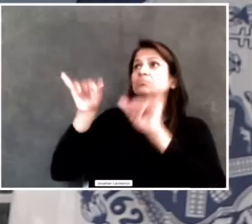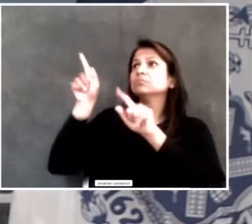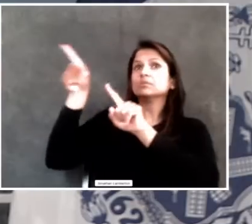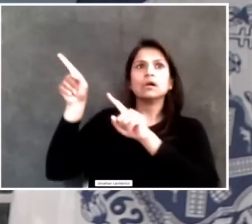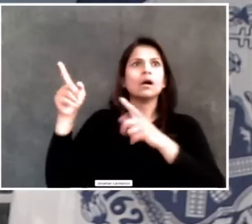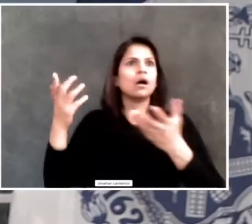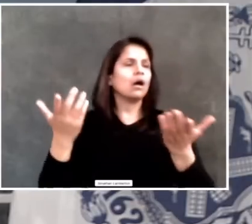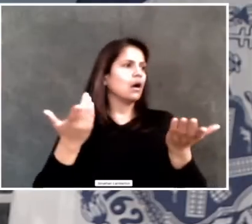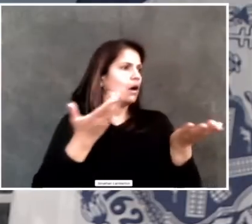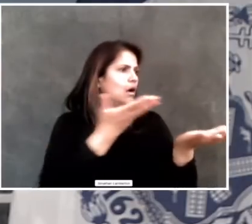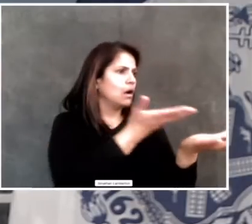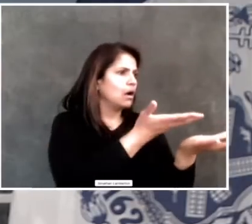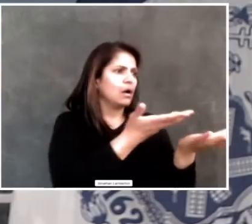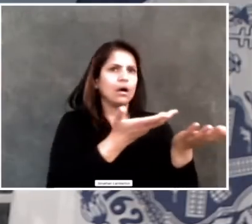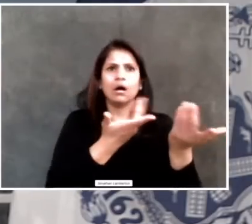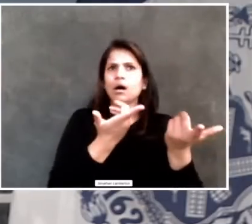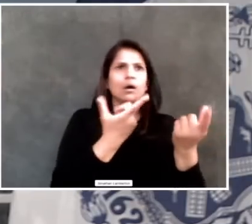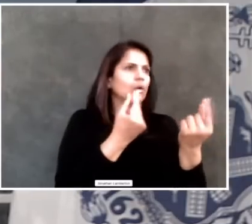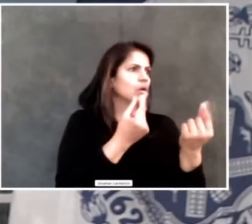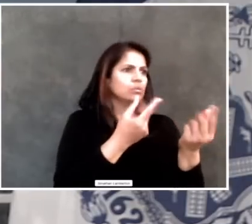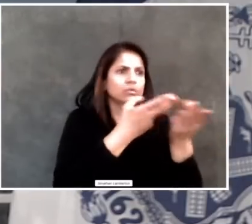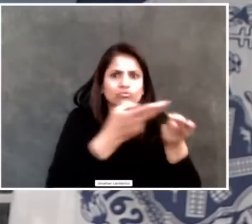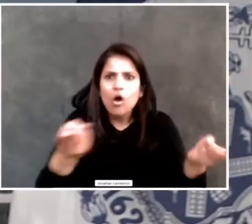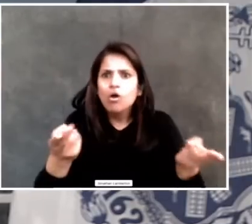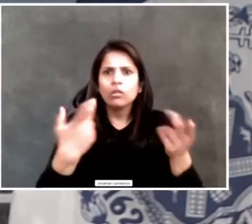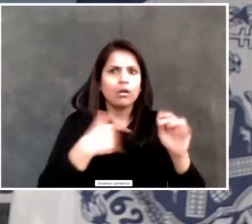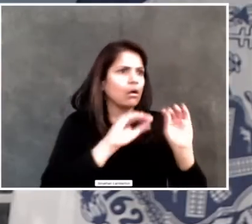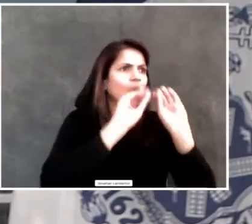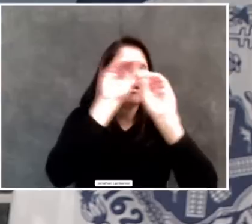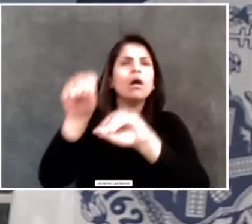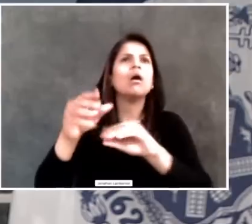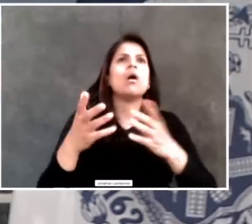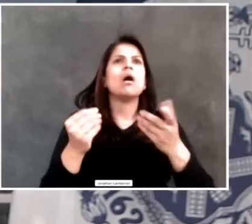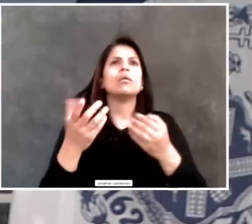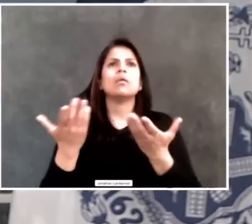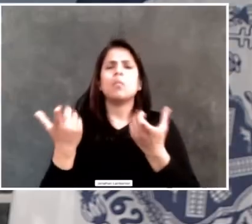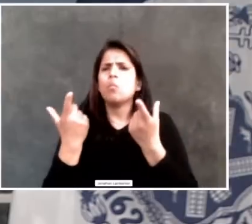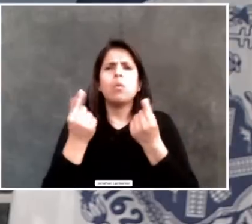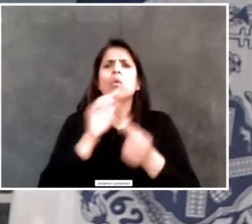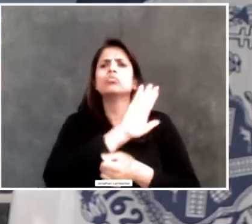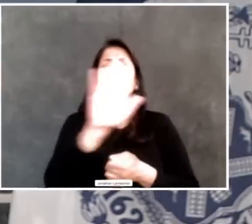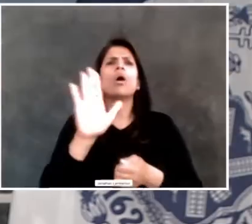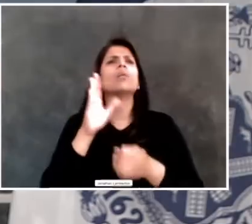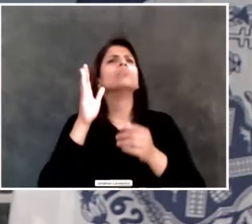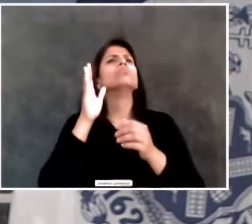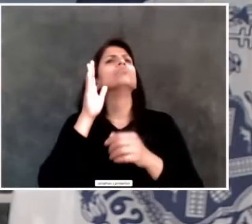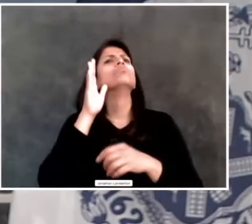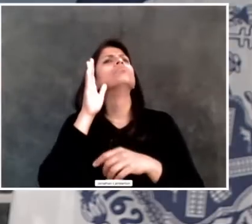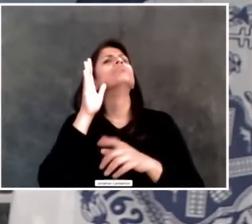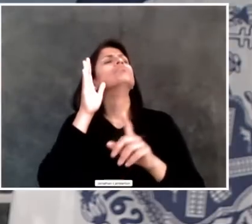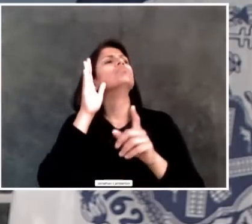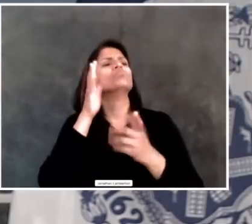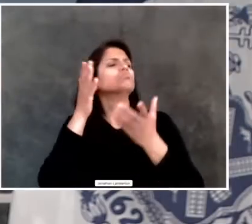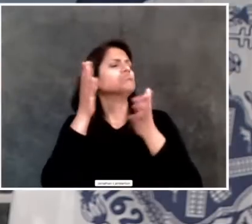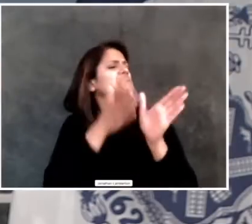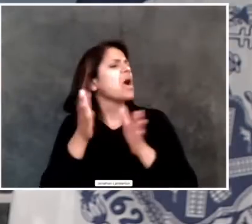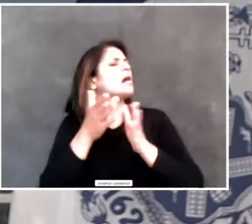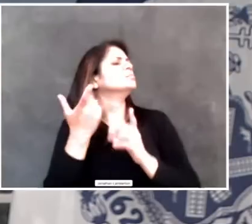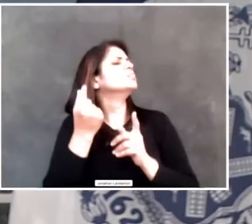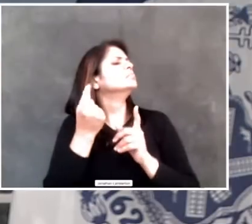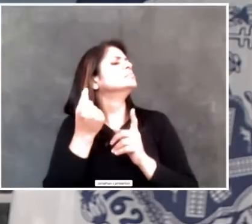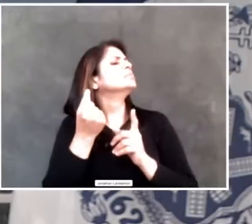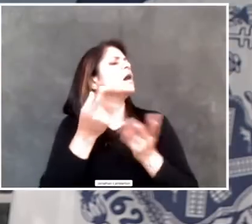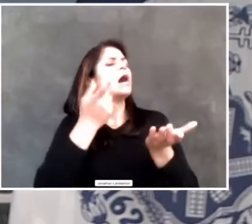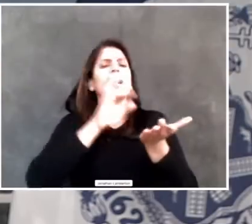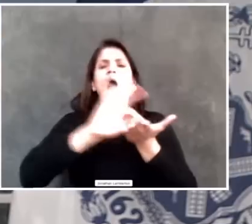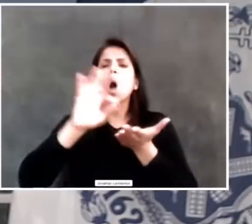plans to count those people? And can you talk a little bit more about how New Yorkers will be able to access this new